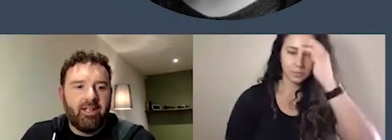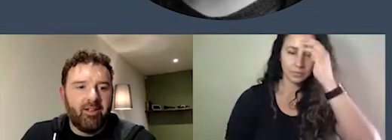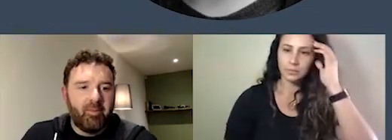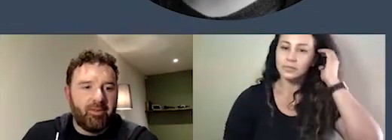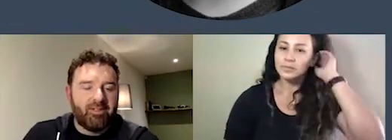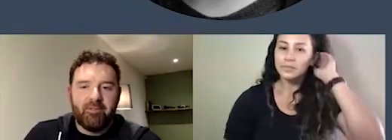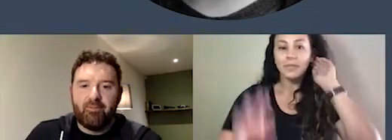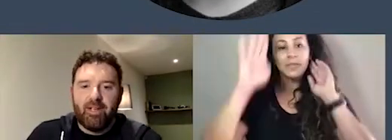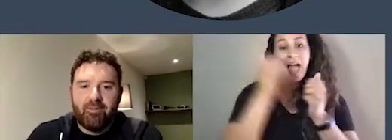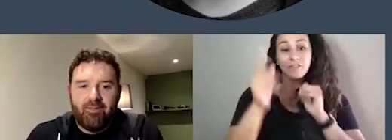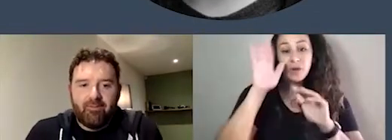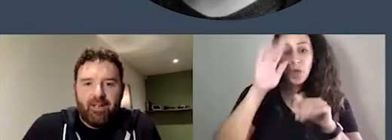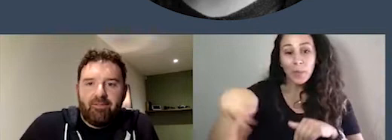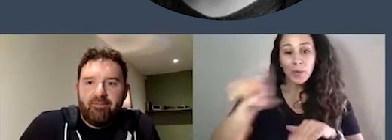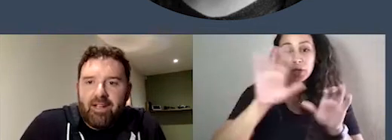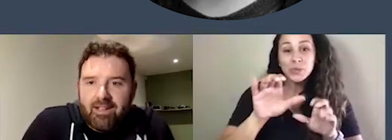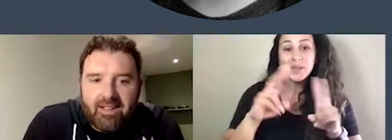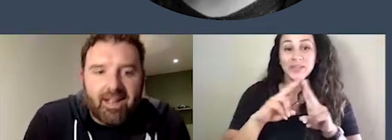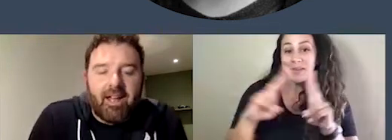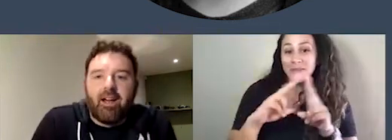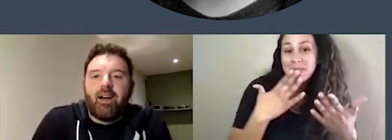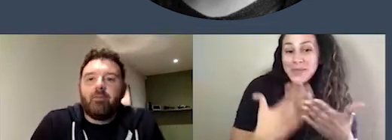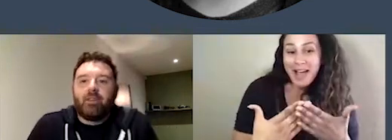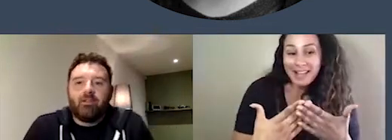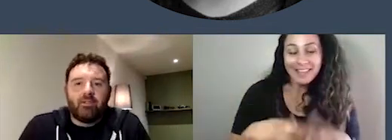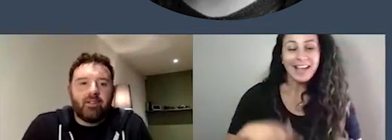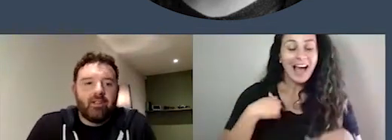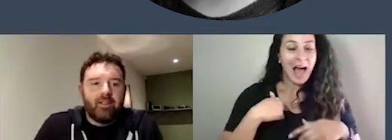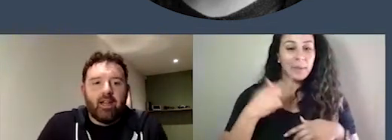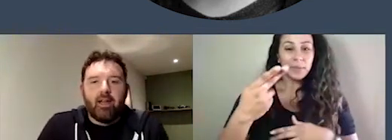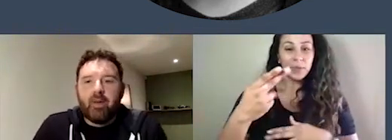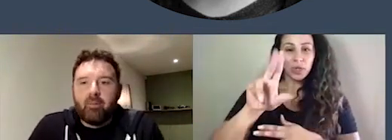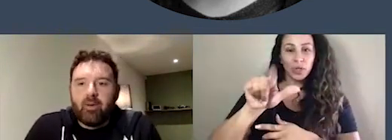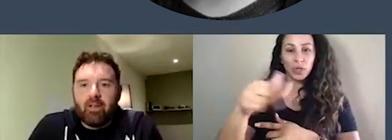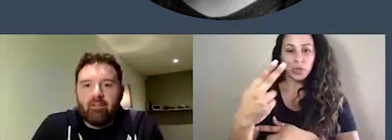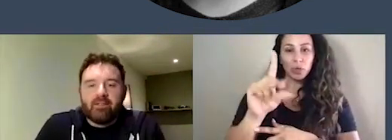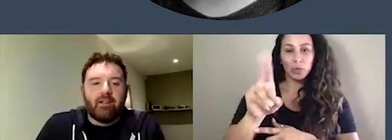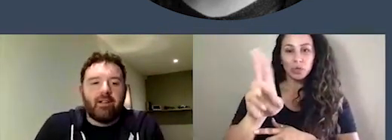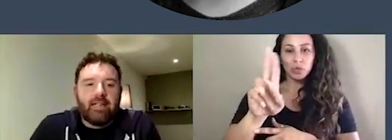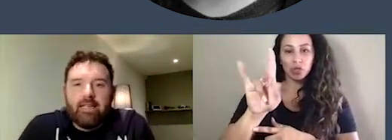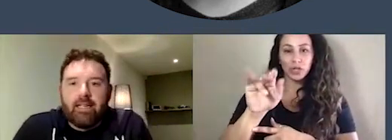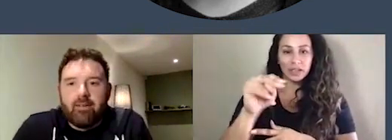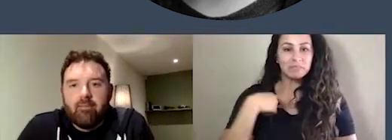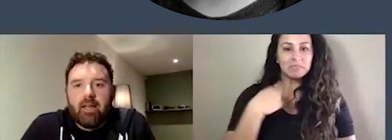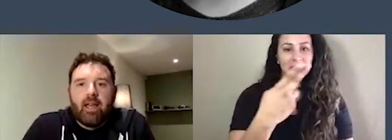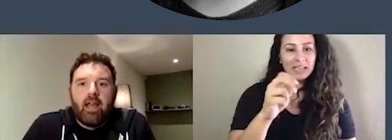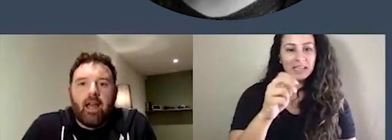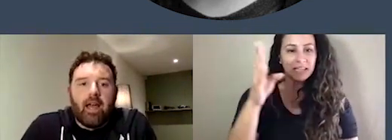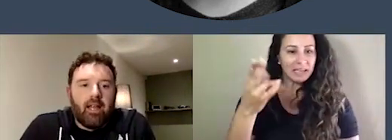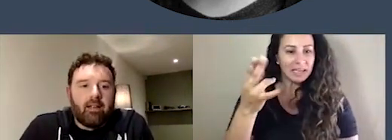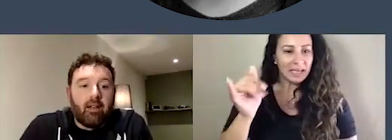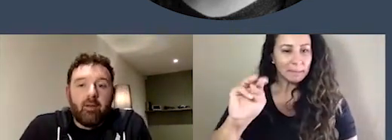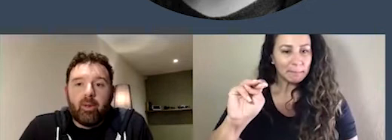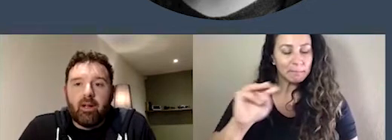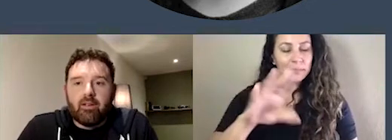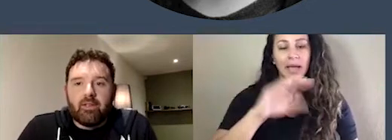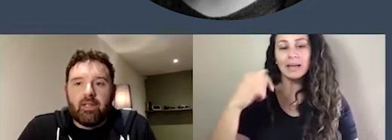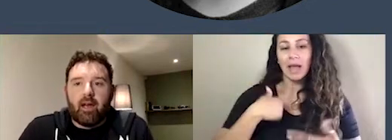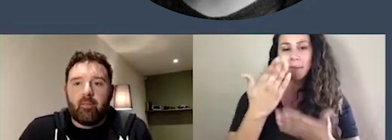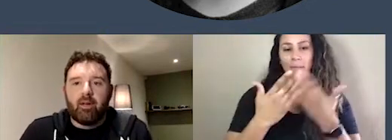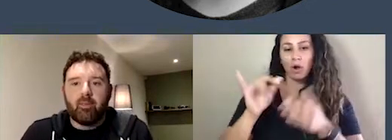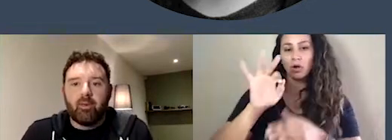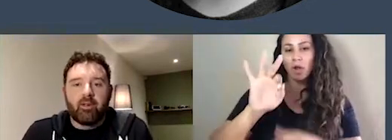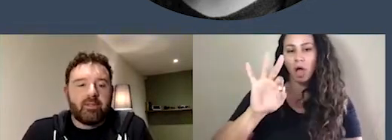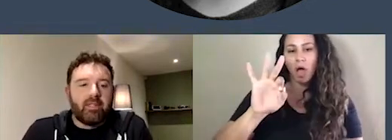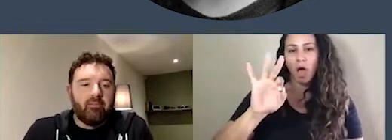Hey everybody, hope you're all doing really well. I'm Hugh Durkin. My pronouns are he, him, and I am part of the